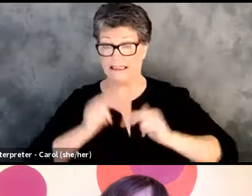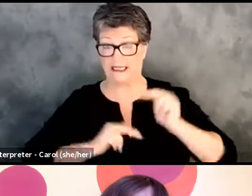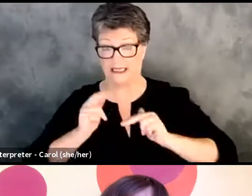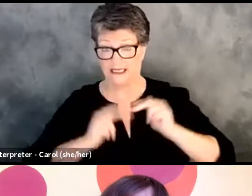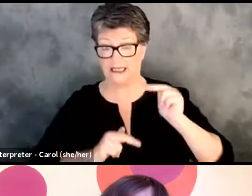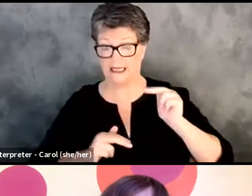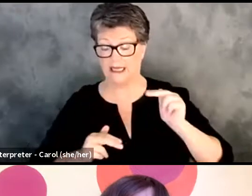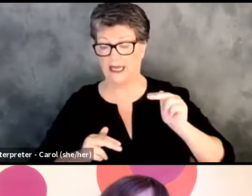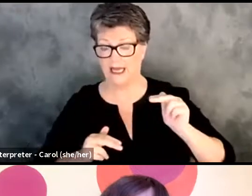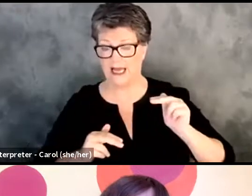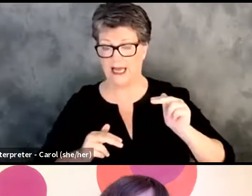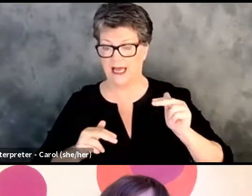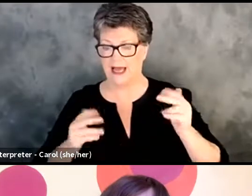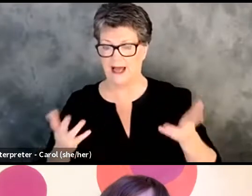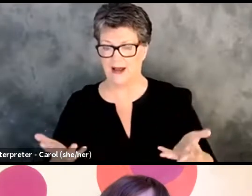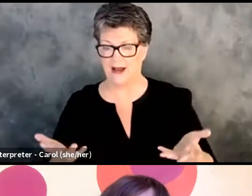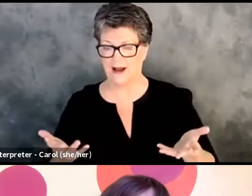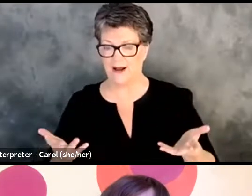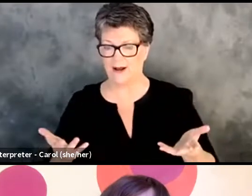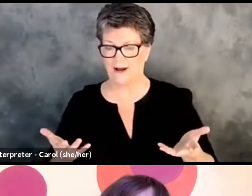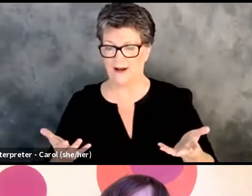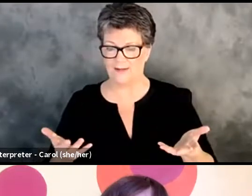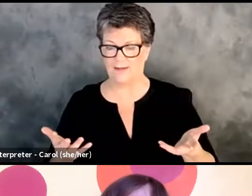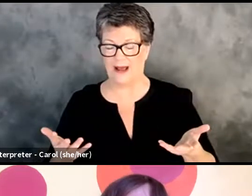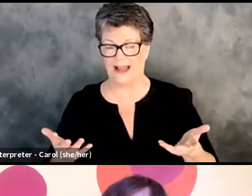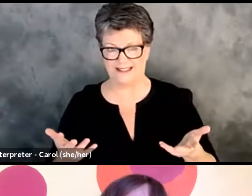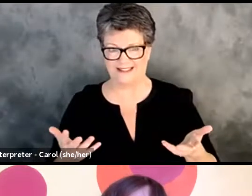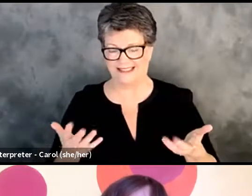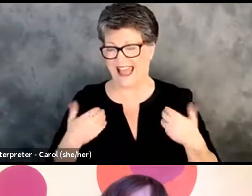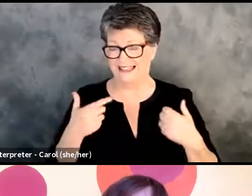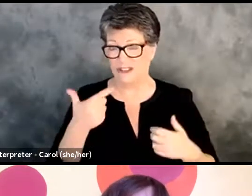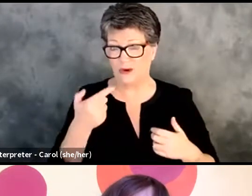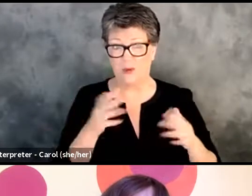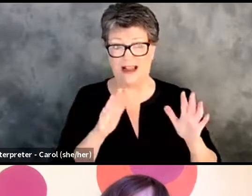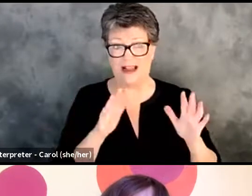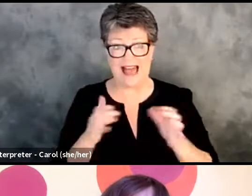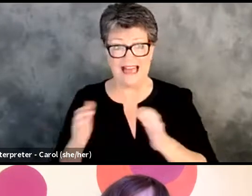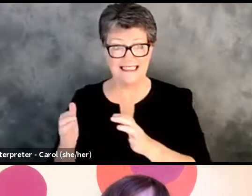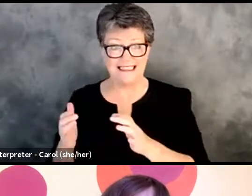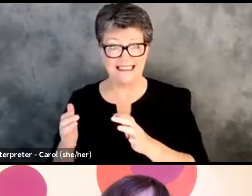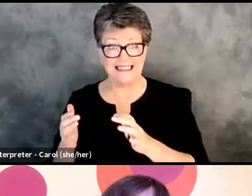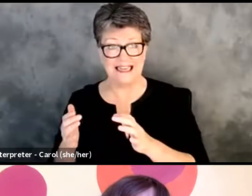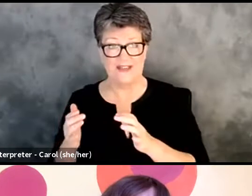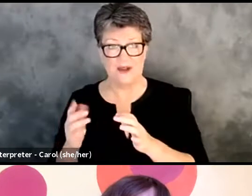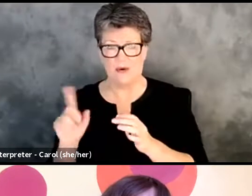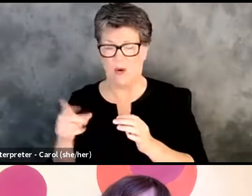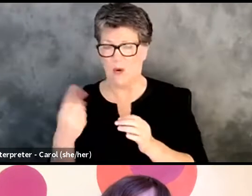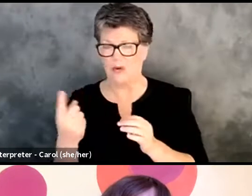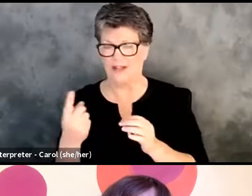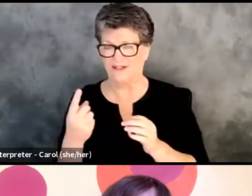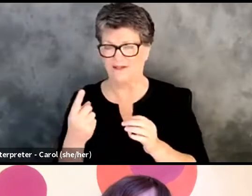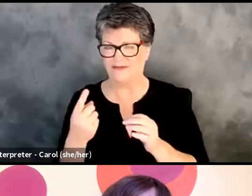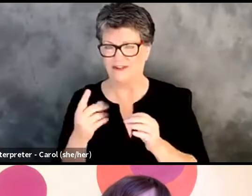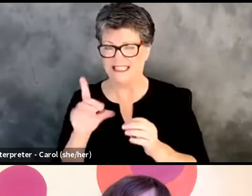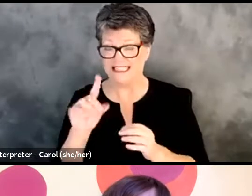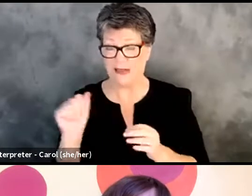health conservation 21 classes that I was in were only for disabled kids. The school had no elevator. We didn't eat